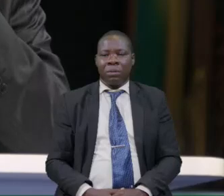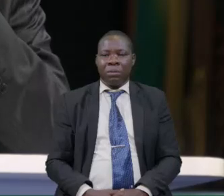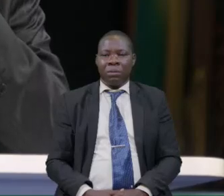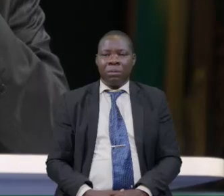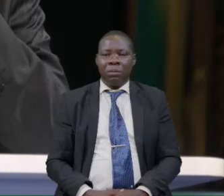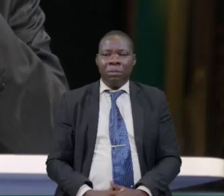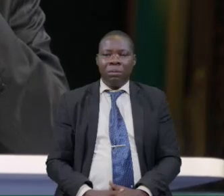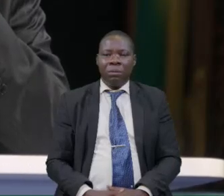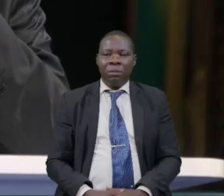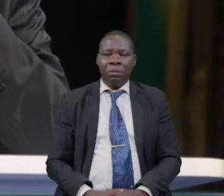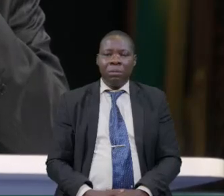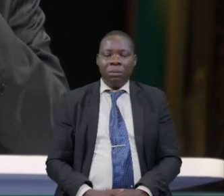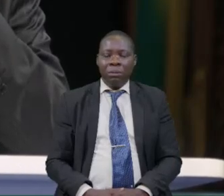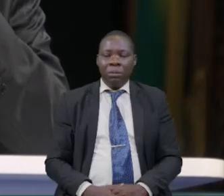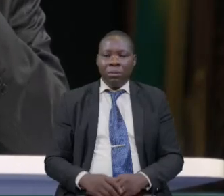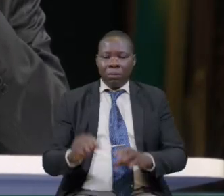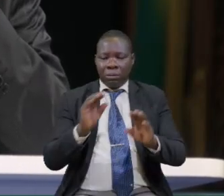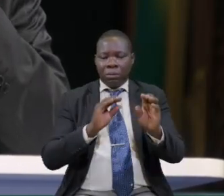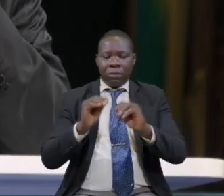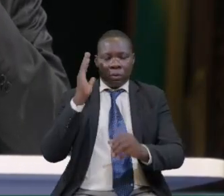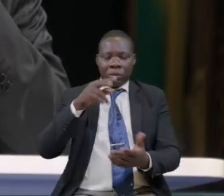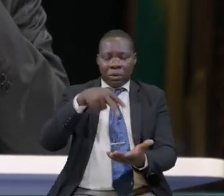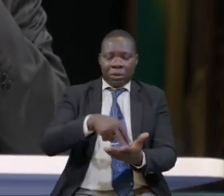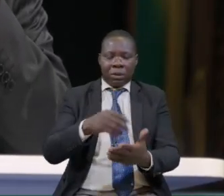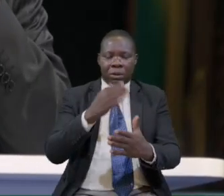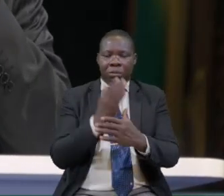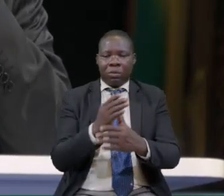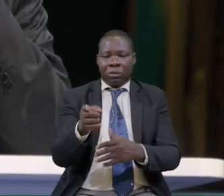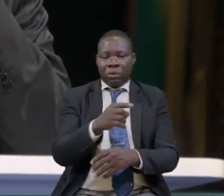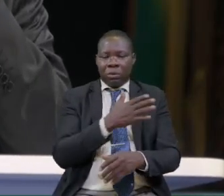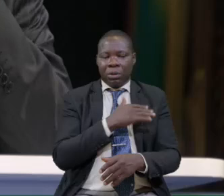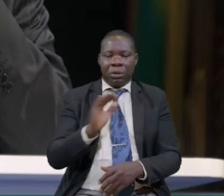Nothing will stand between you and your blessings.